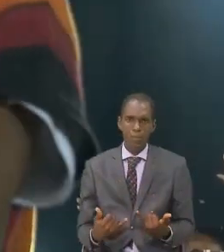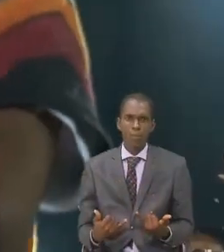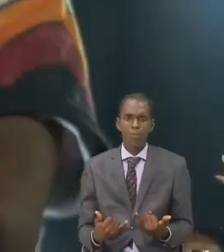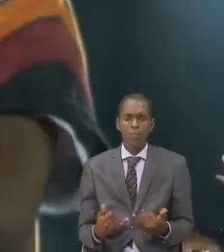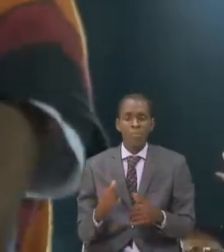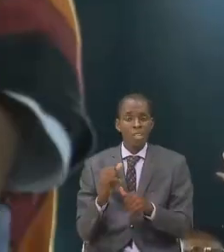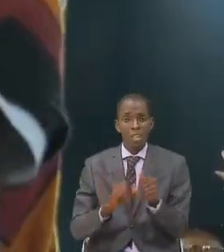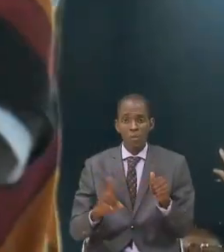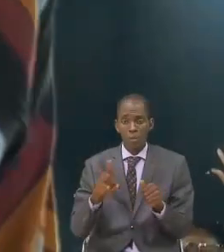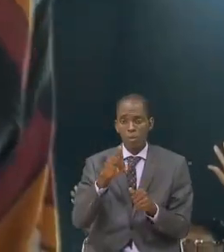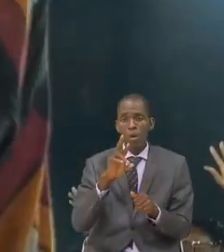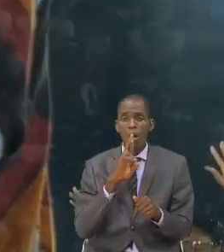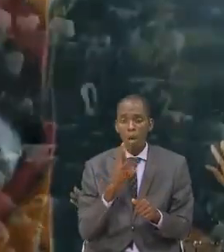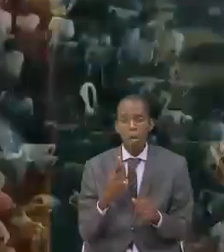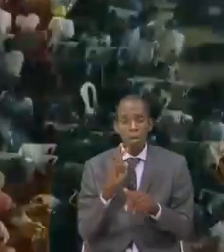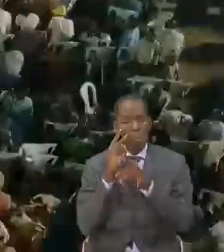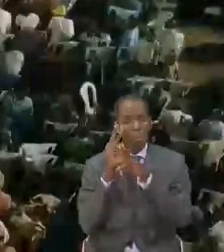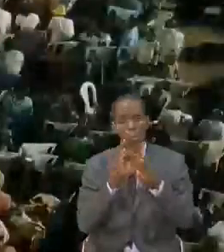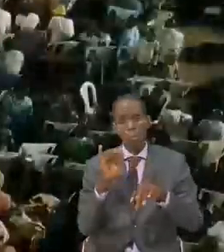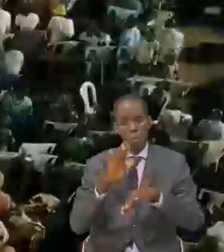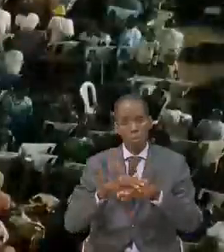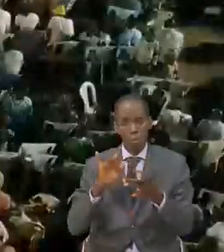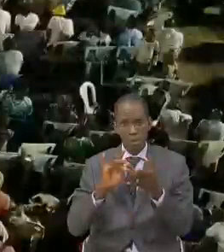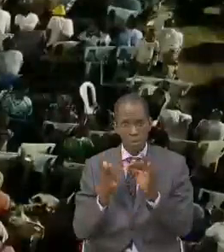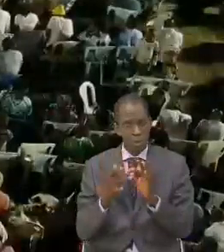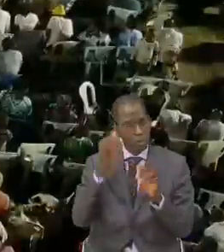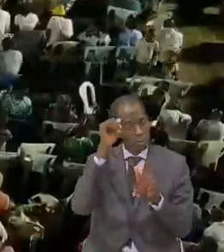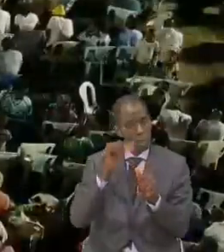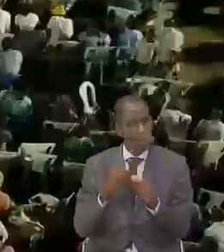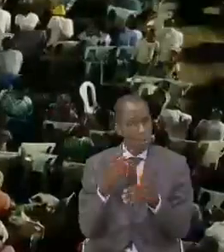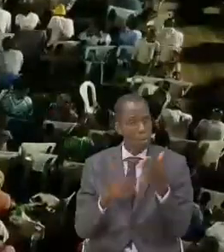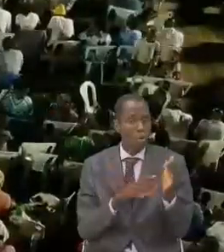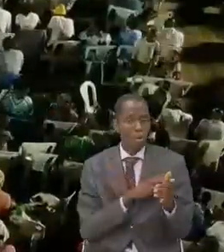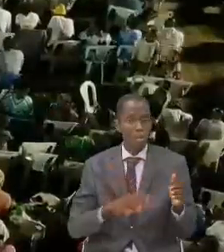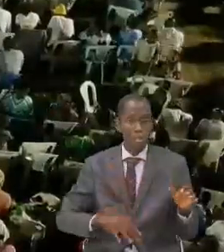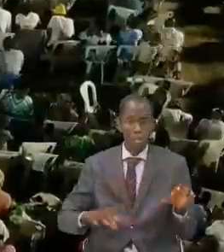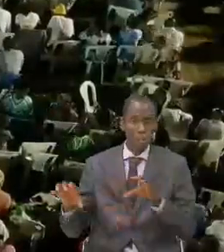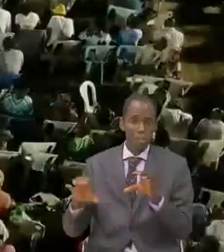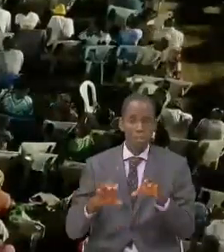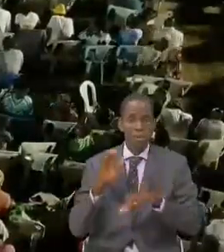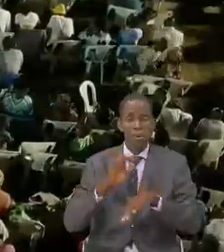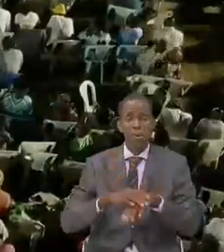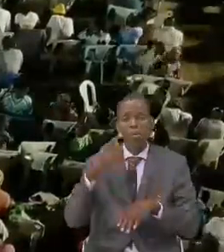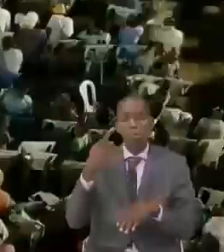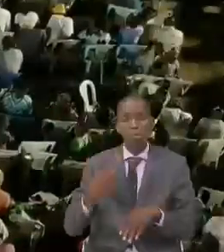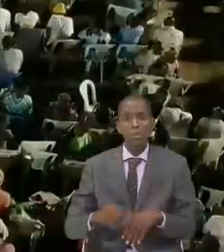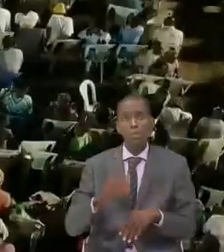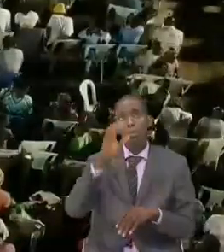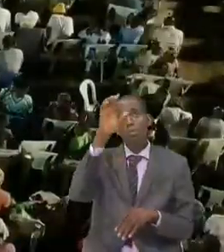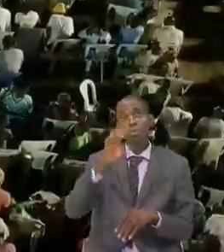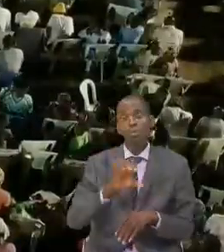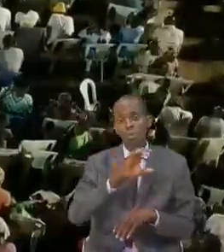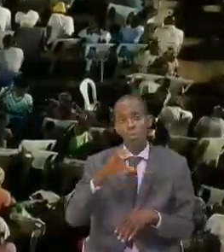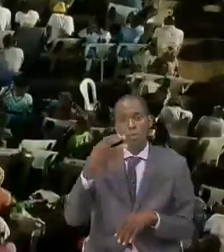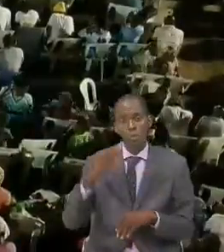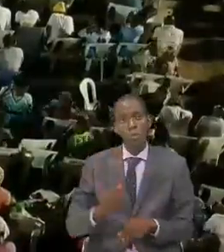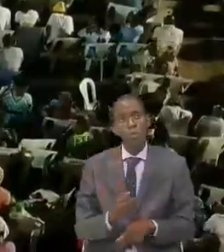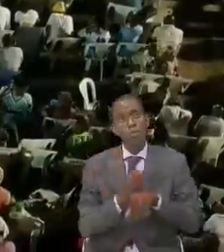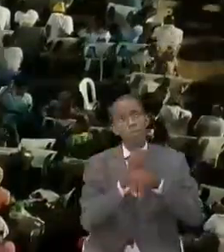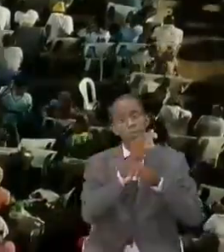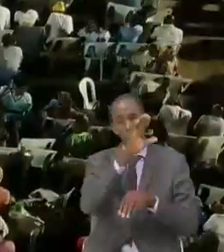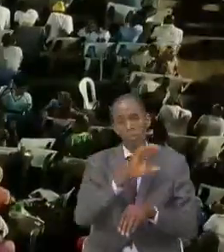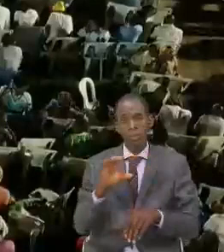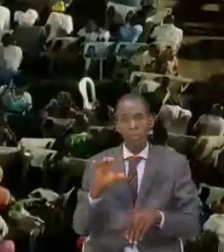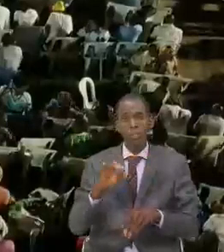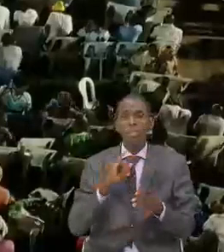that forgiveness right now in all the nations, wherever you are. Remember what Christ did on the cross of